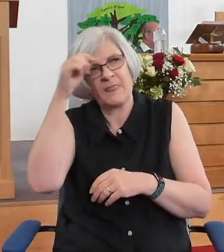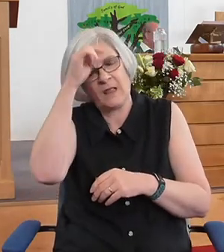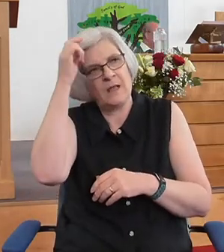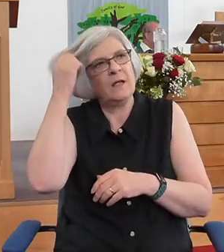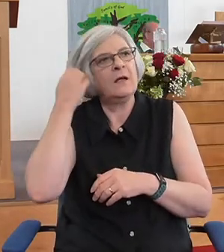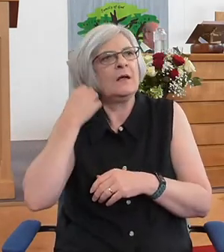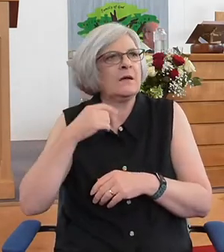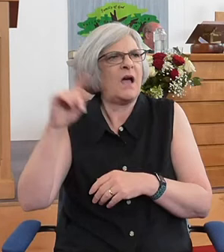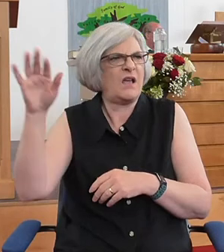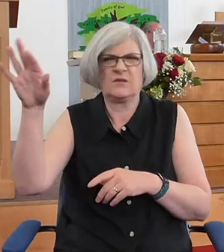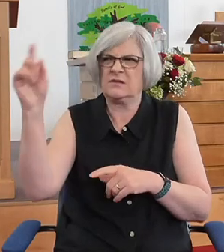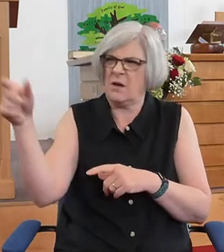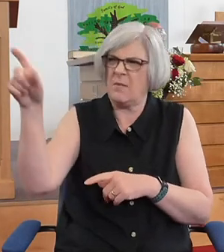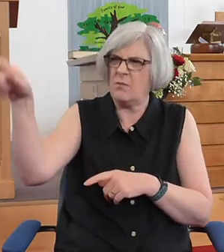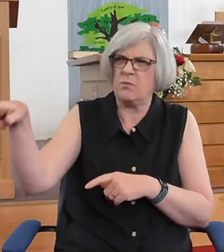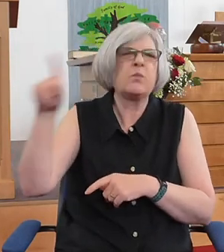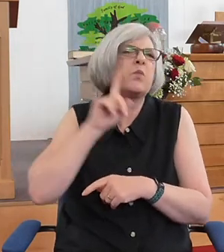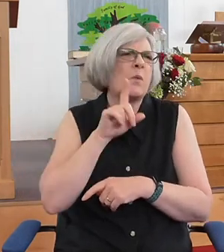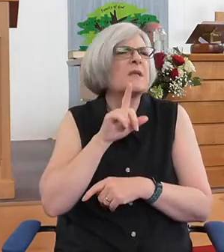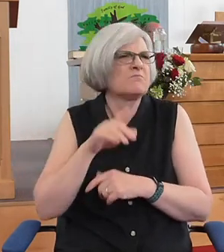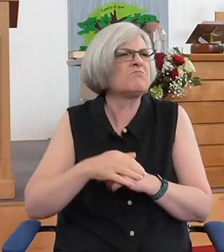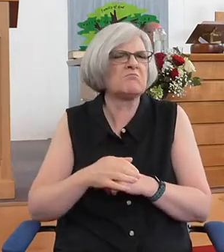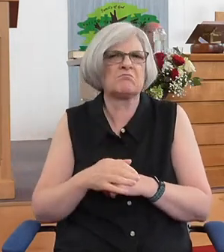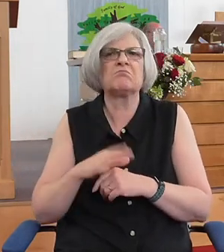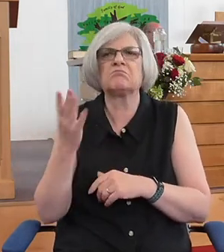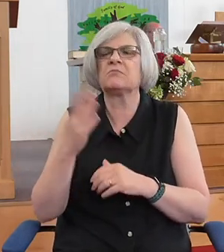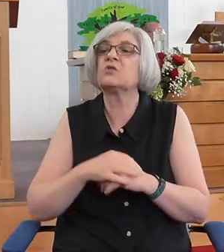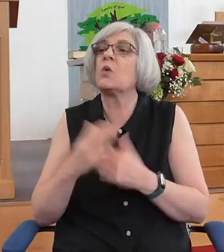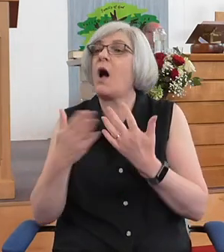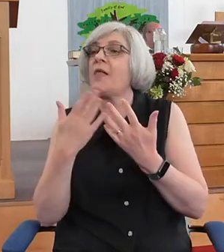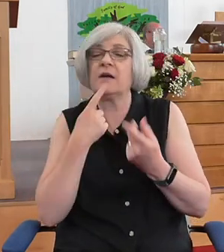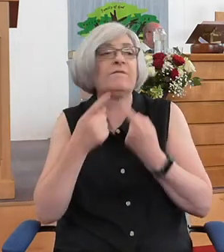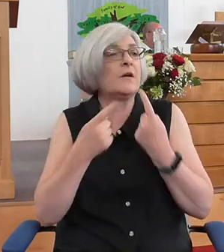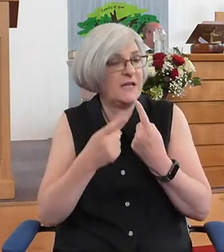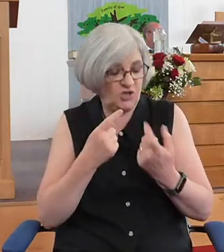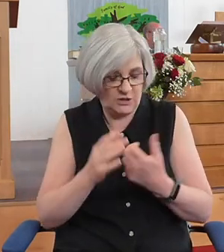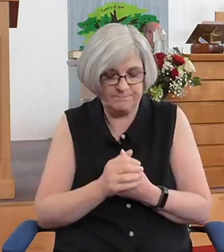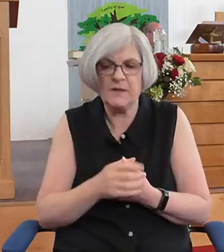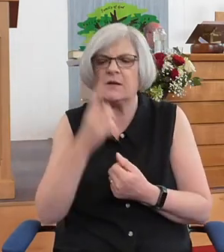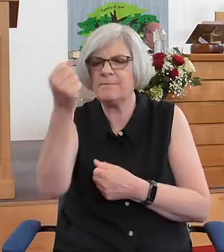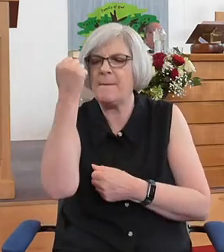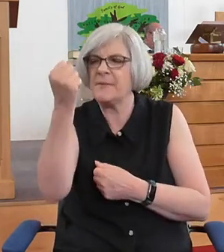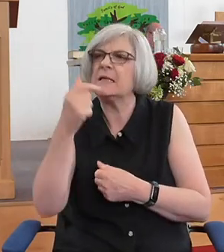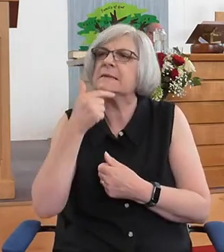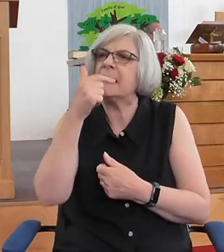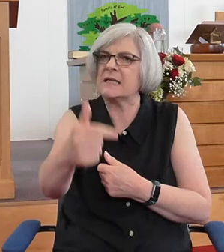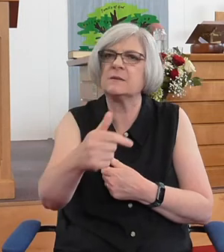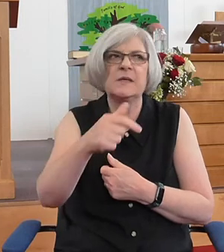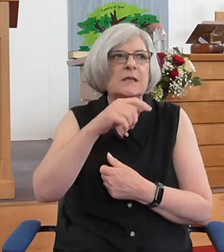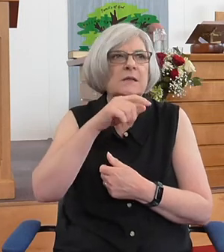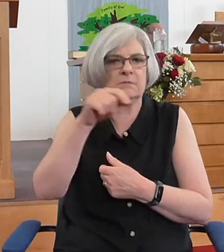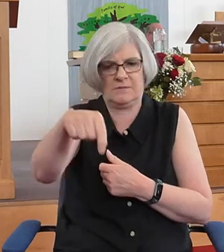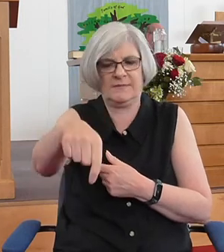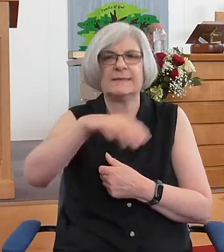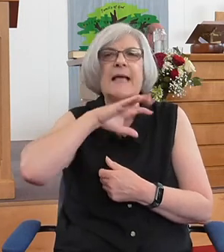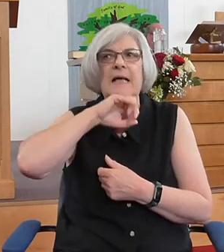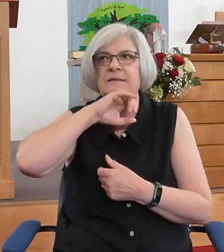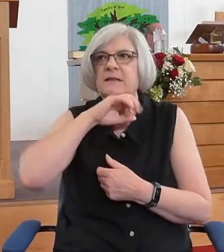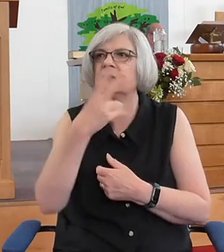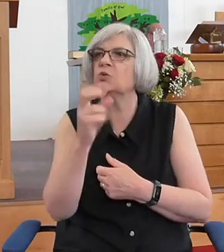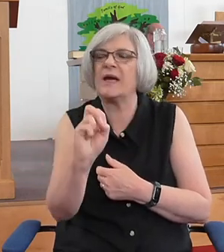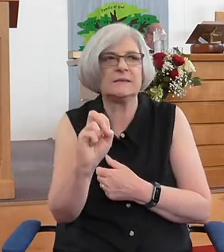Now, just running through the other notices, a reminder that this Saturday coming, the